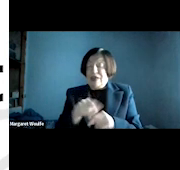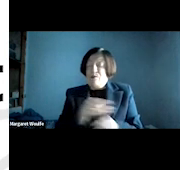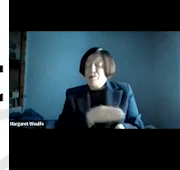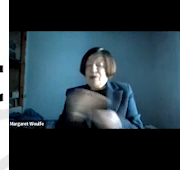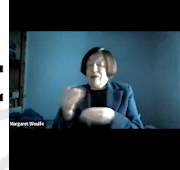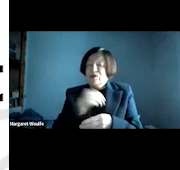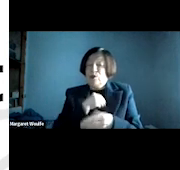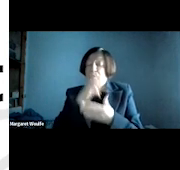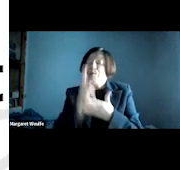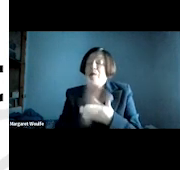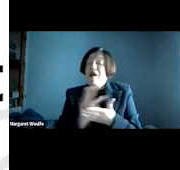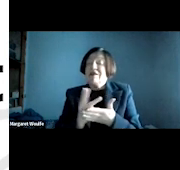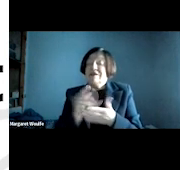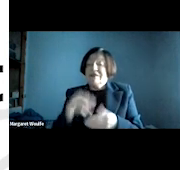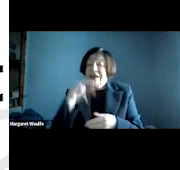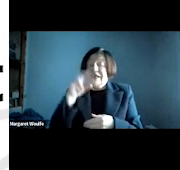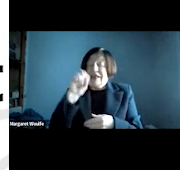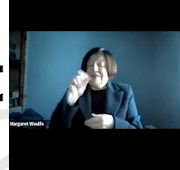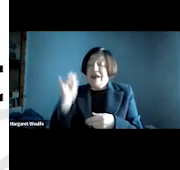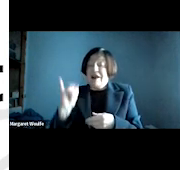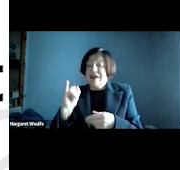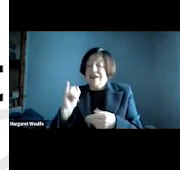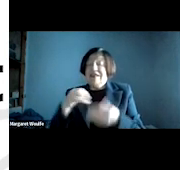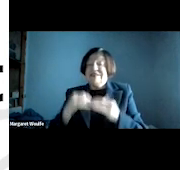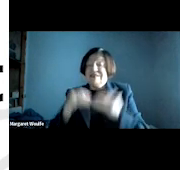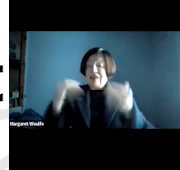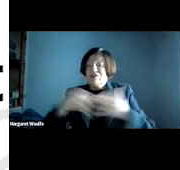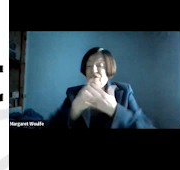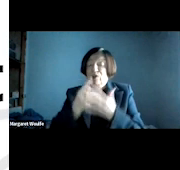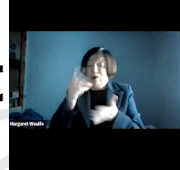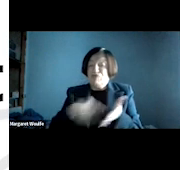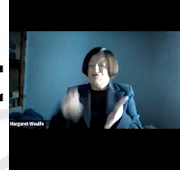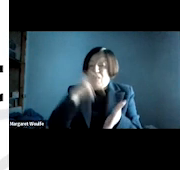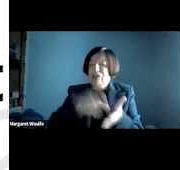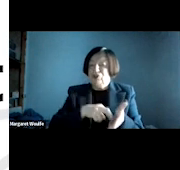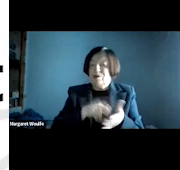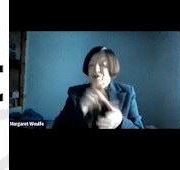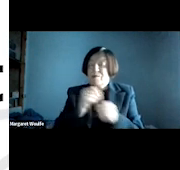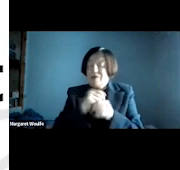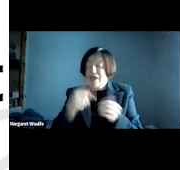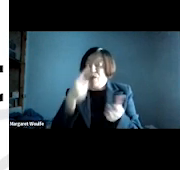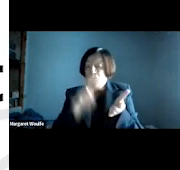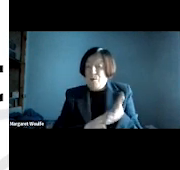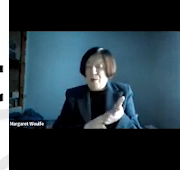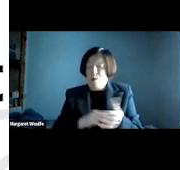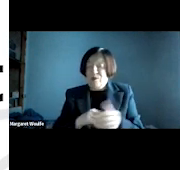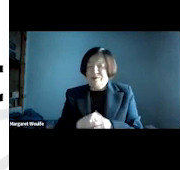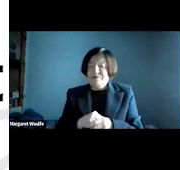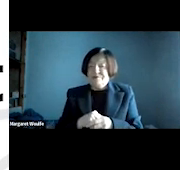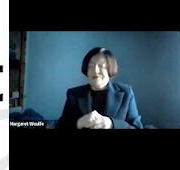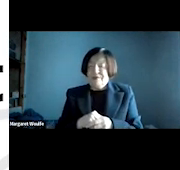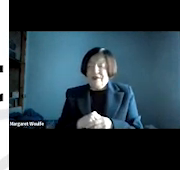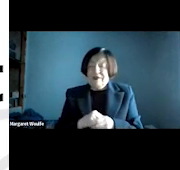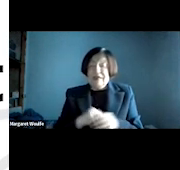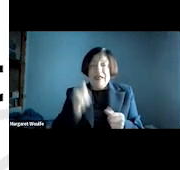to a part of the NSAI standards development where you get to register and so on. We'll talk about that in a moment. Bearing in mind